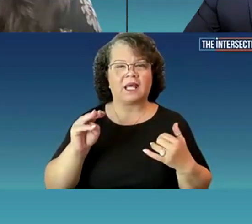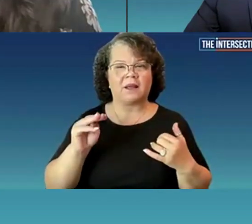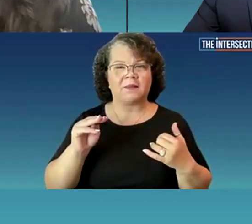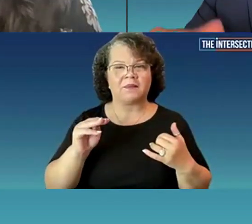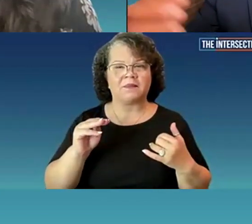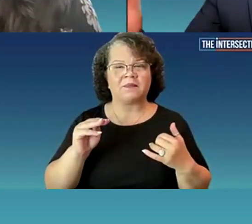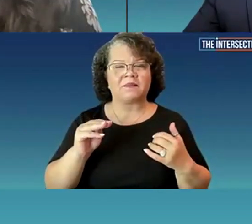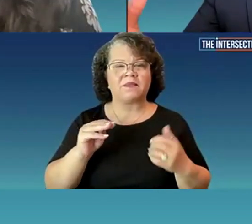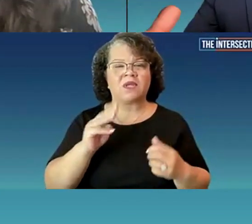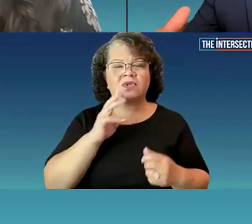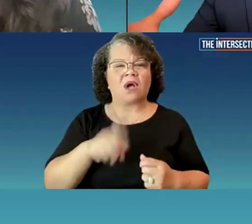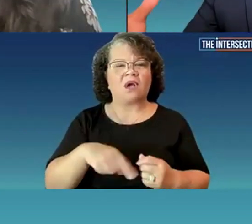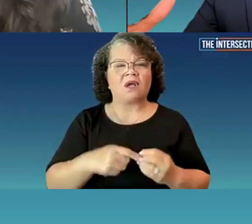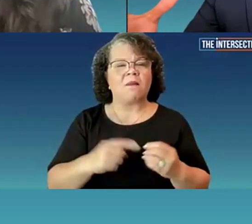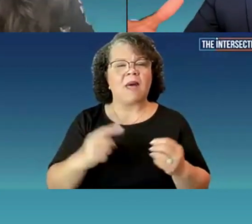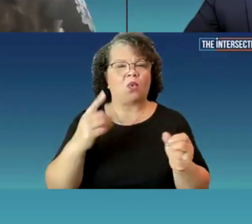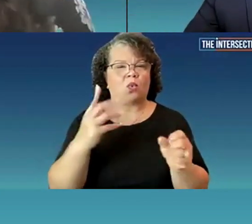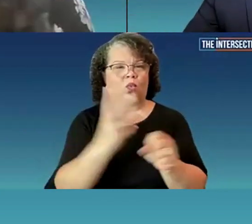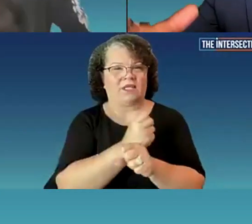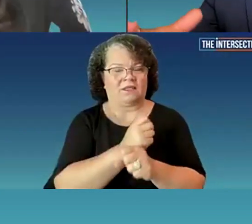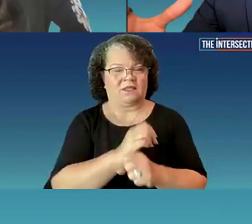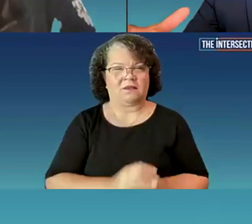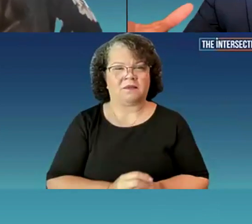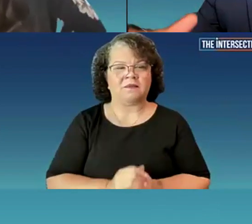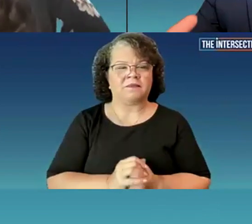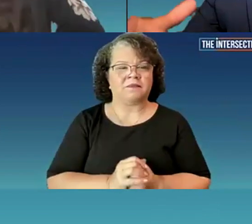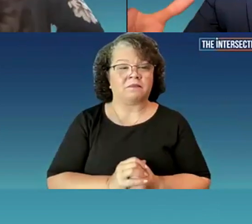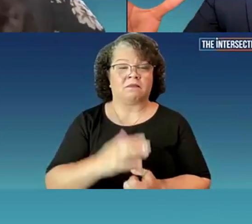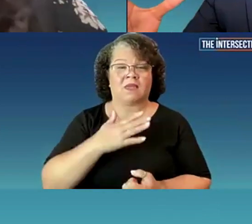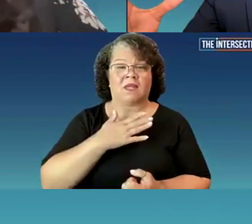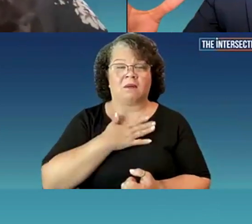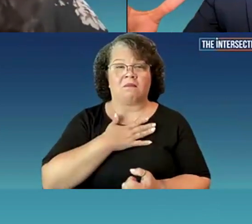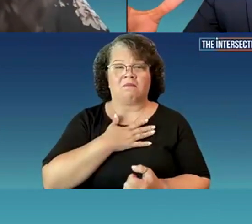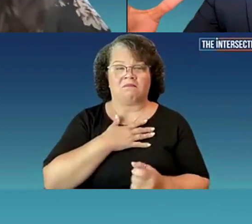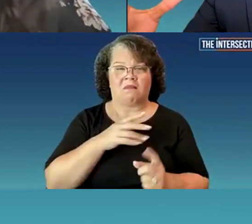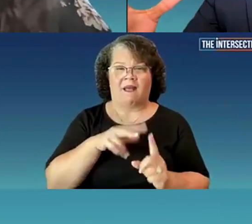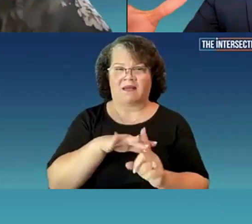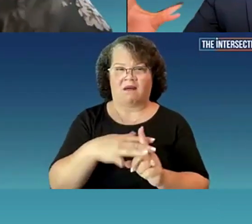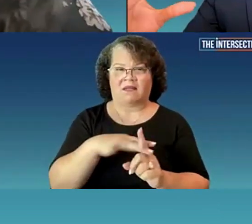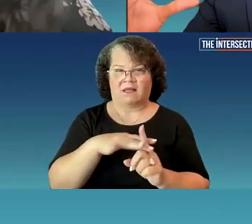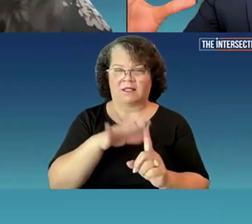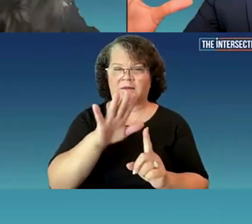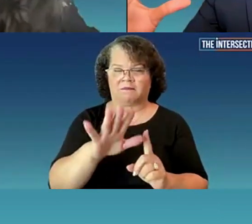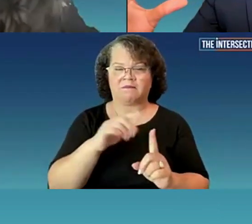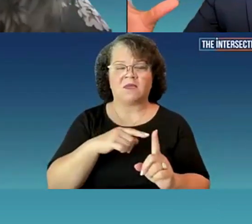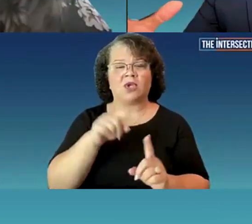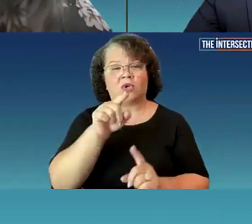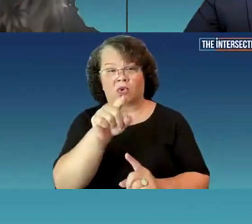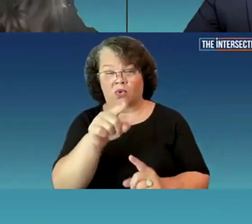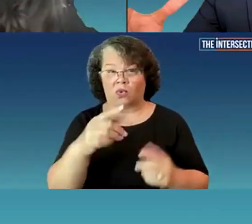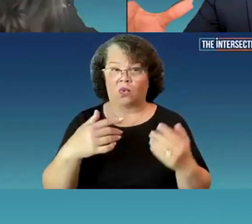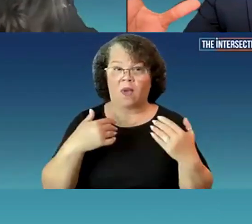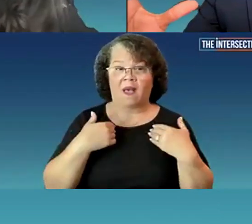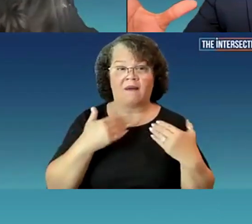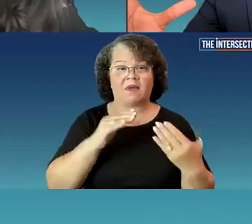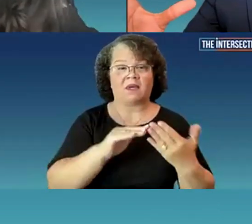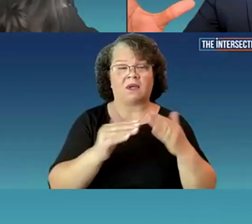with talking about wins. Like, my context is that, you have a